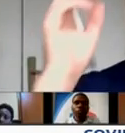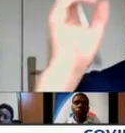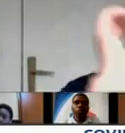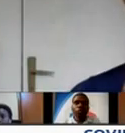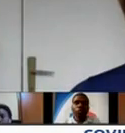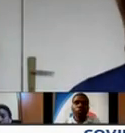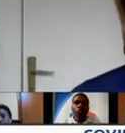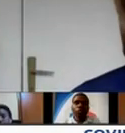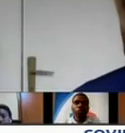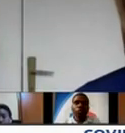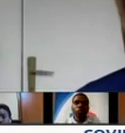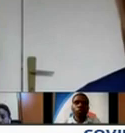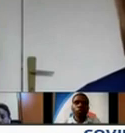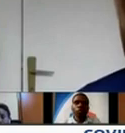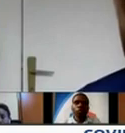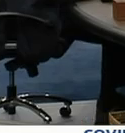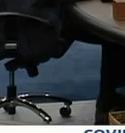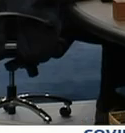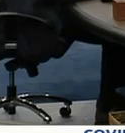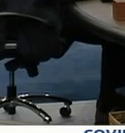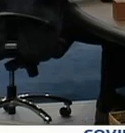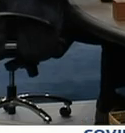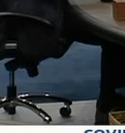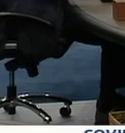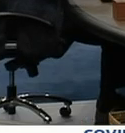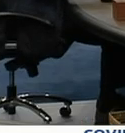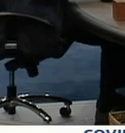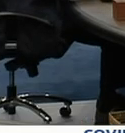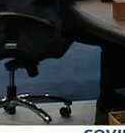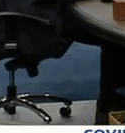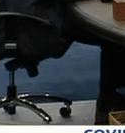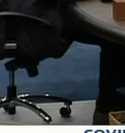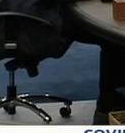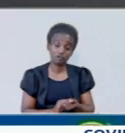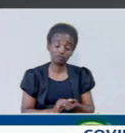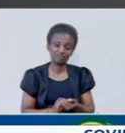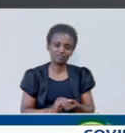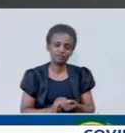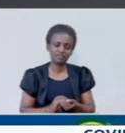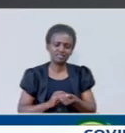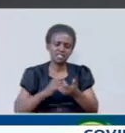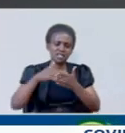Rwanda's continued fight against the COVID-19 pandemic moving into the foreseeable future.